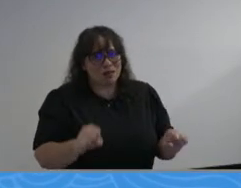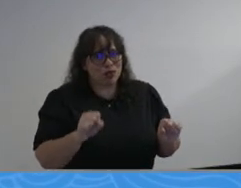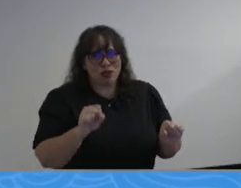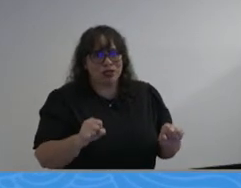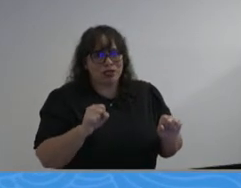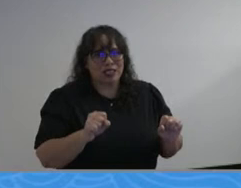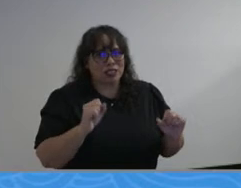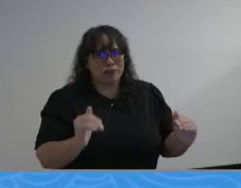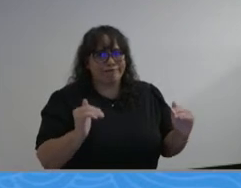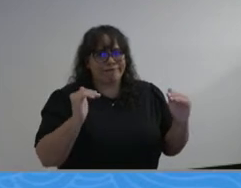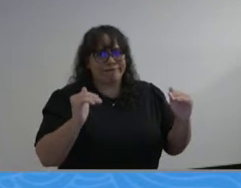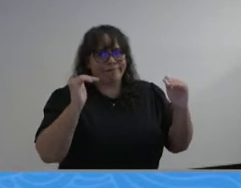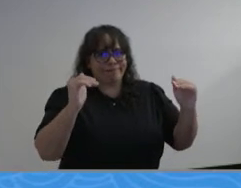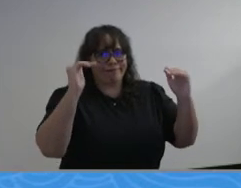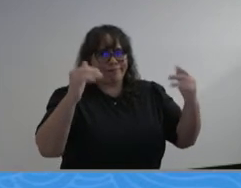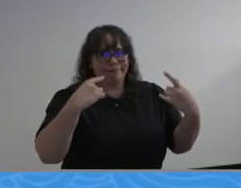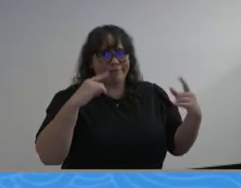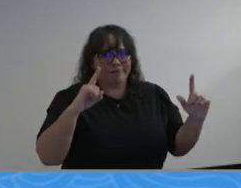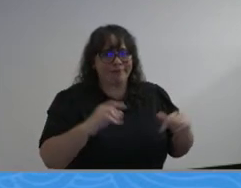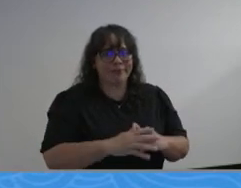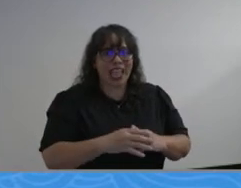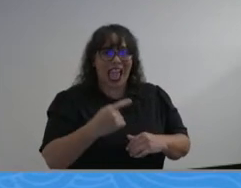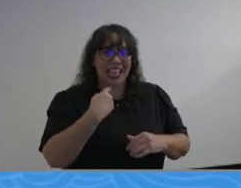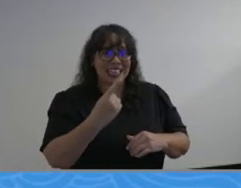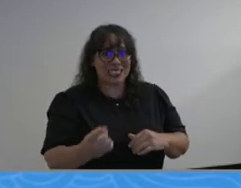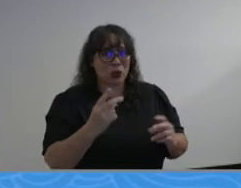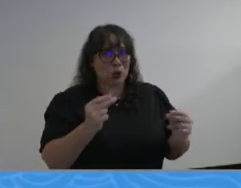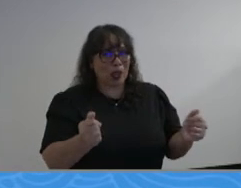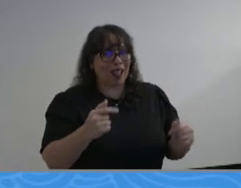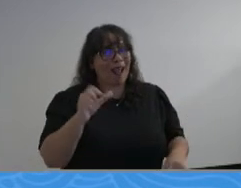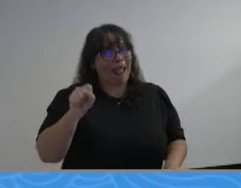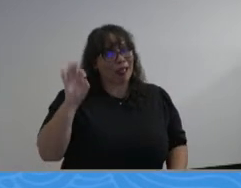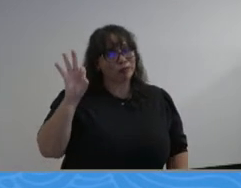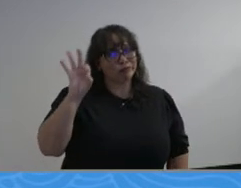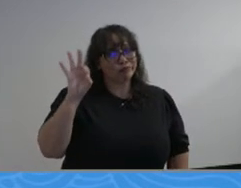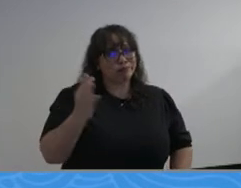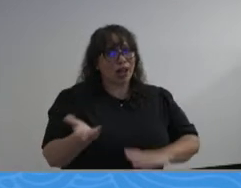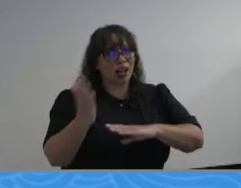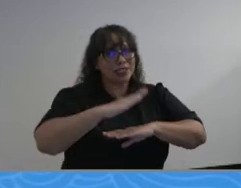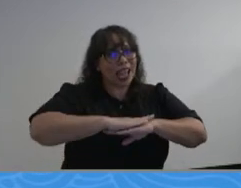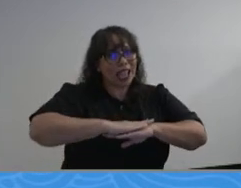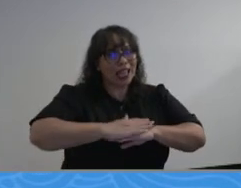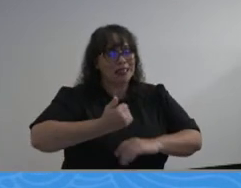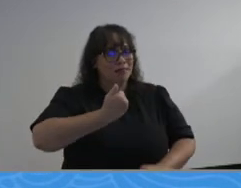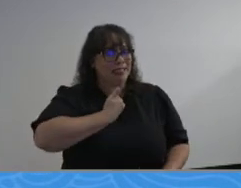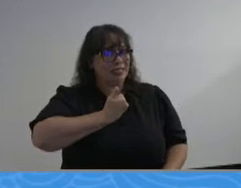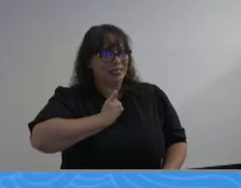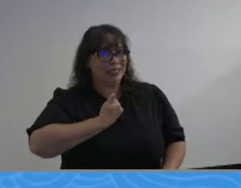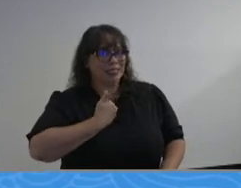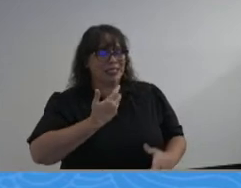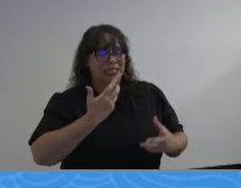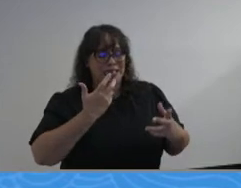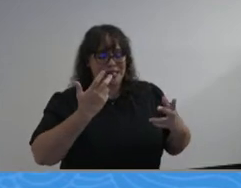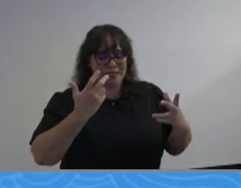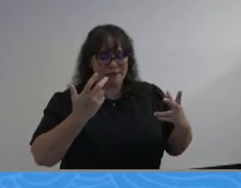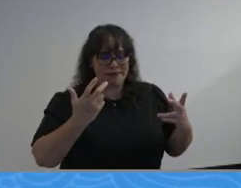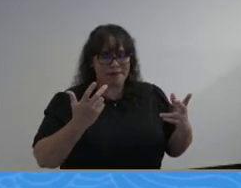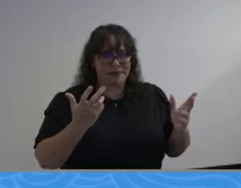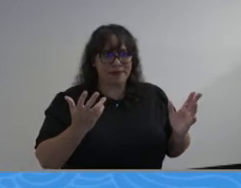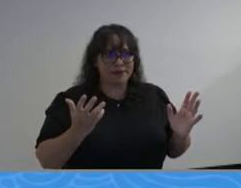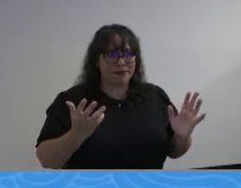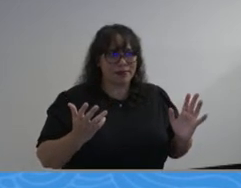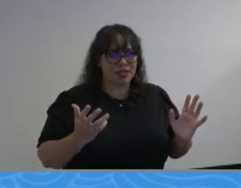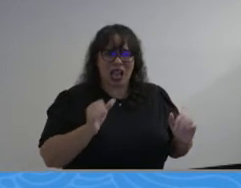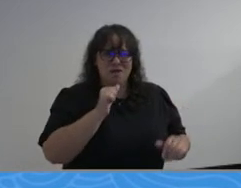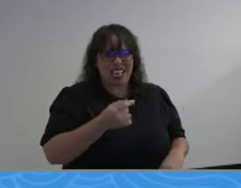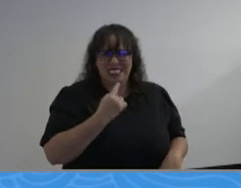needle. And I can tell you just quick, because I can preach on this all day, as a person, and I don't say this just to